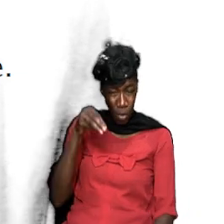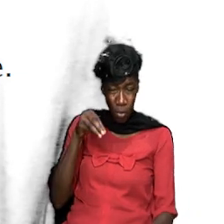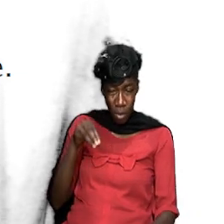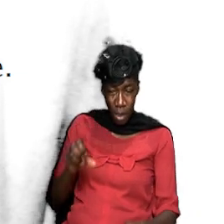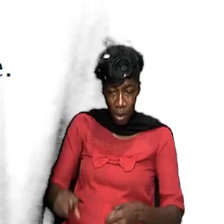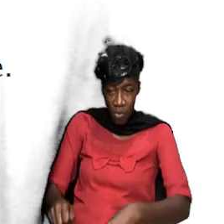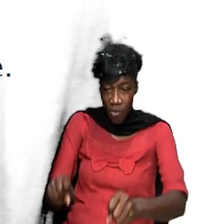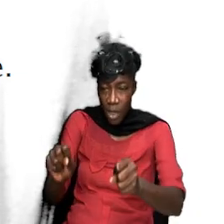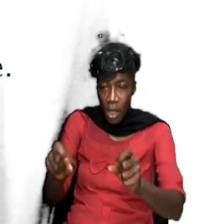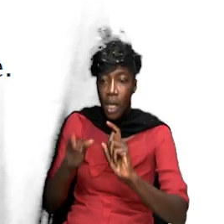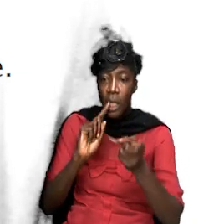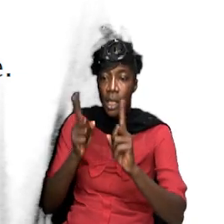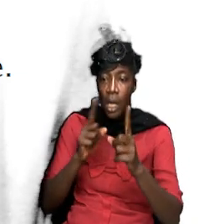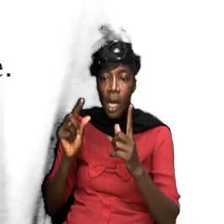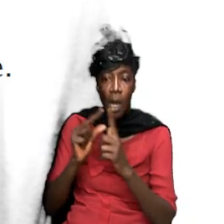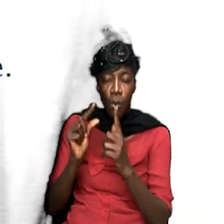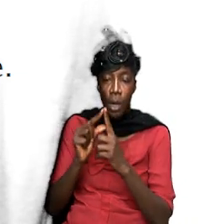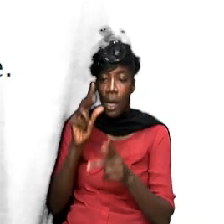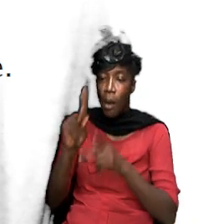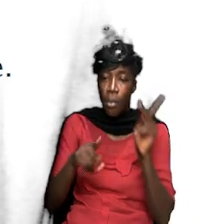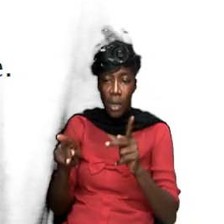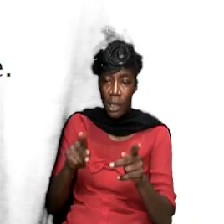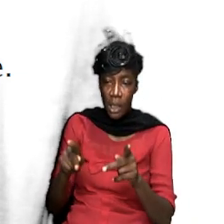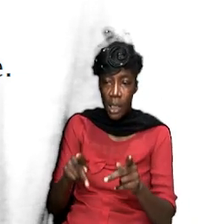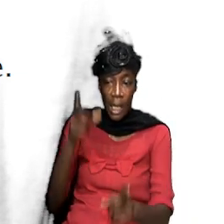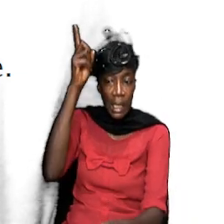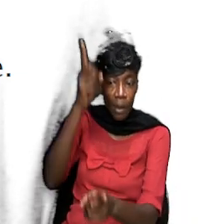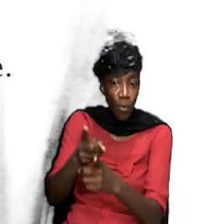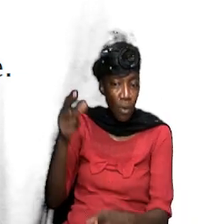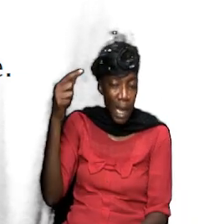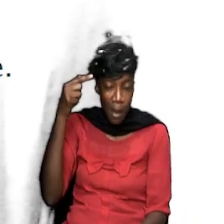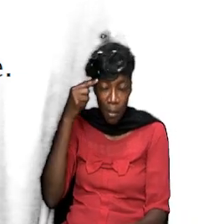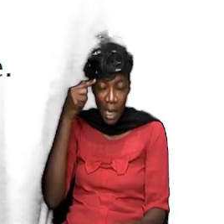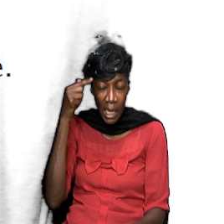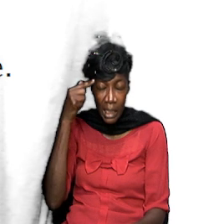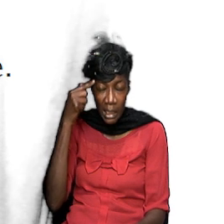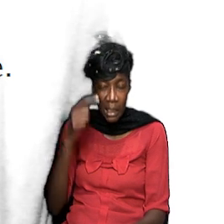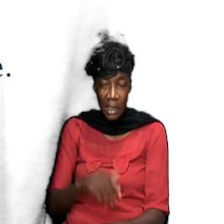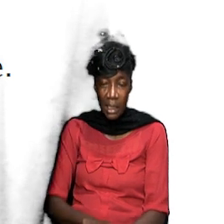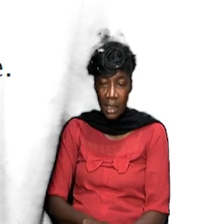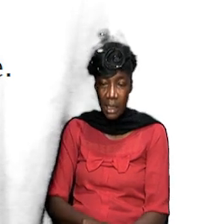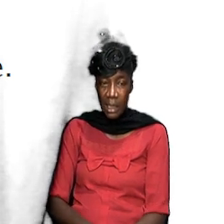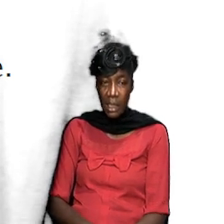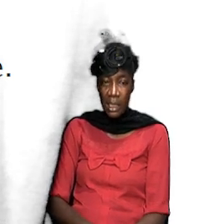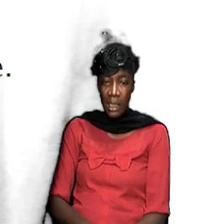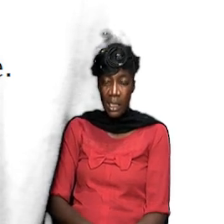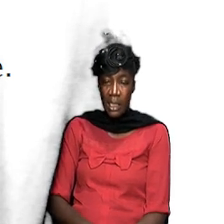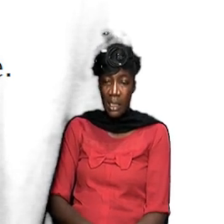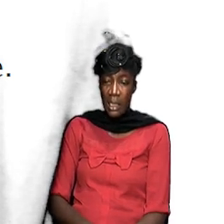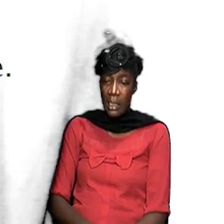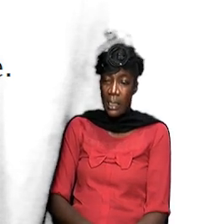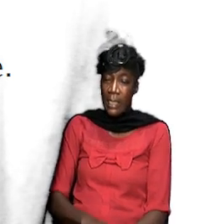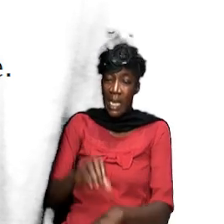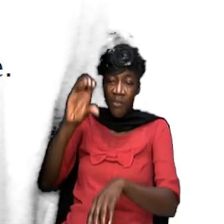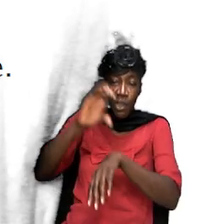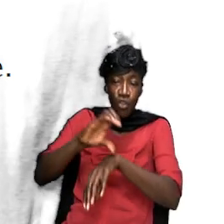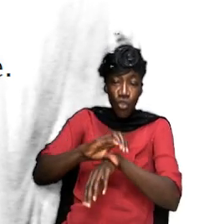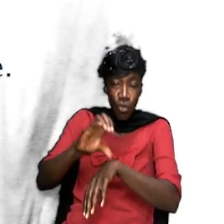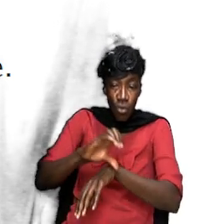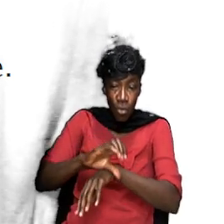believe, oh God, you see these people? Probably if the church was at a